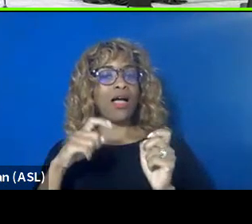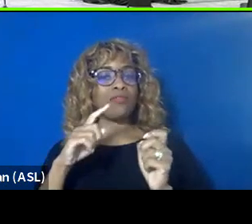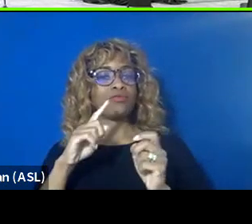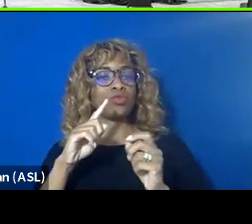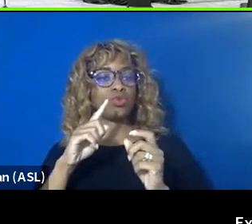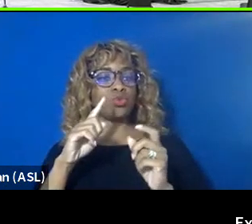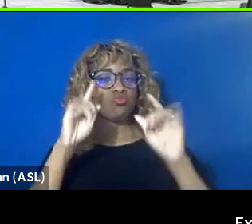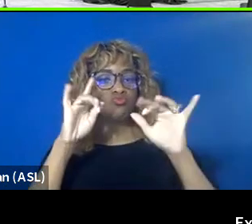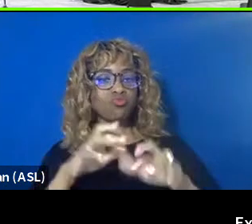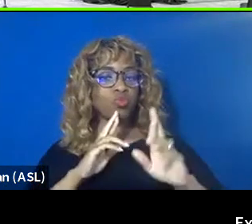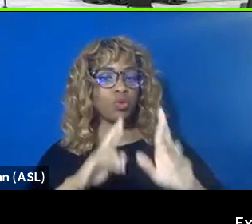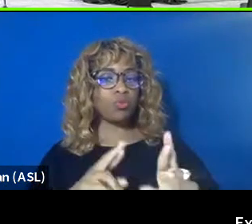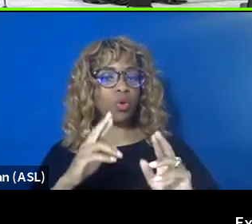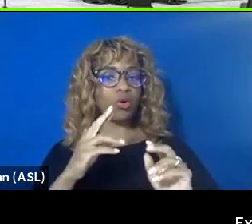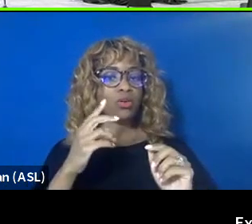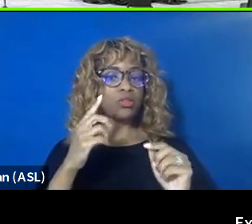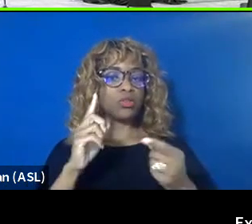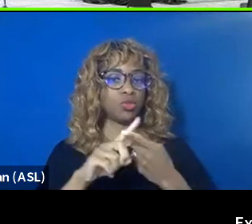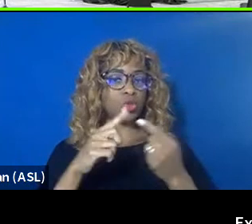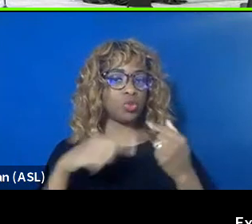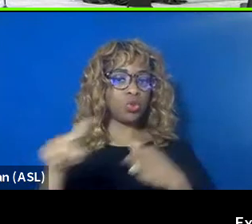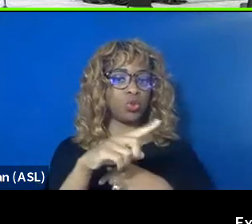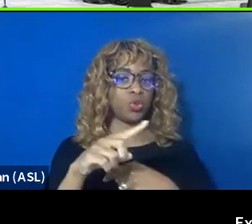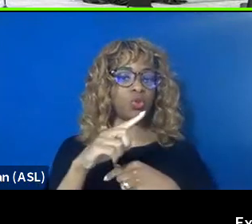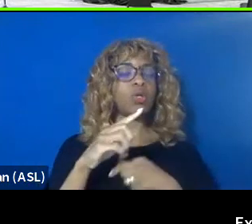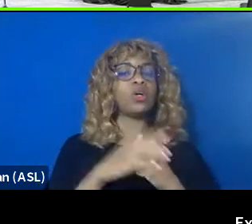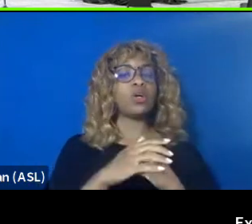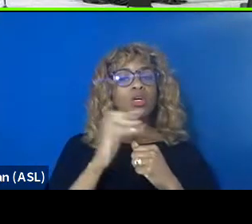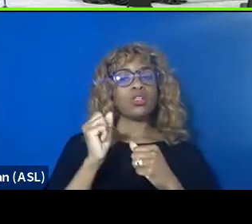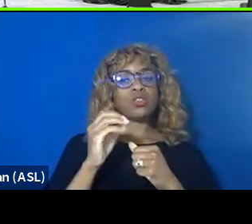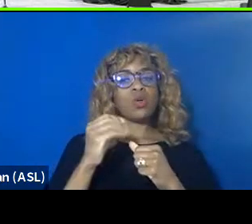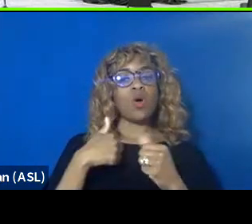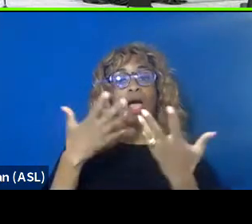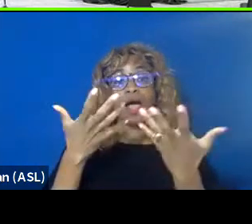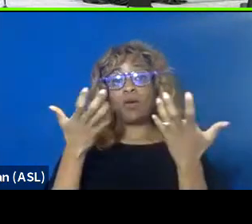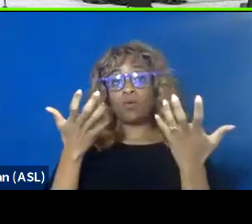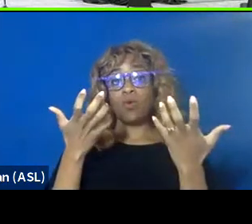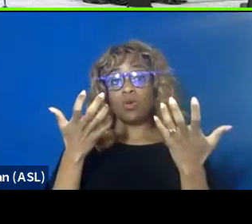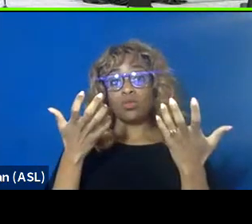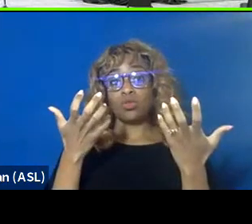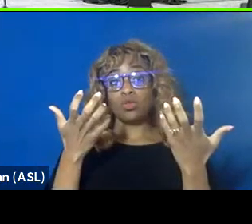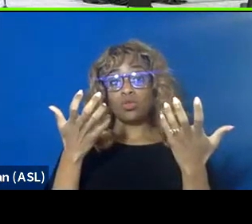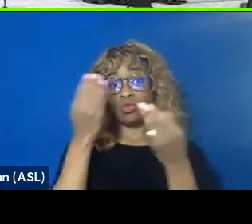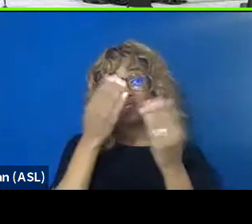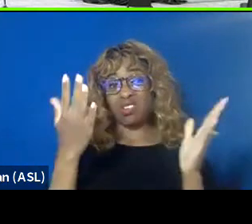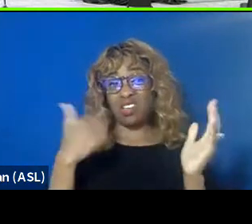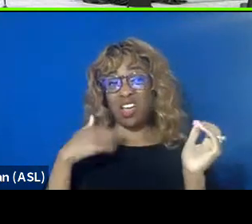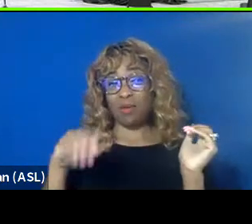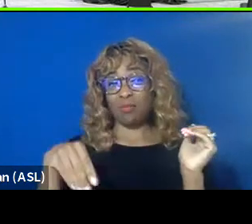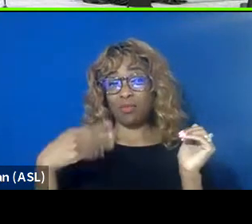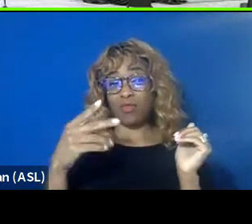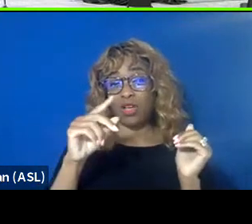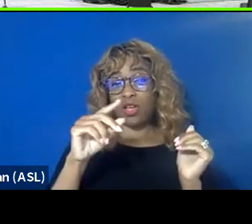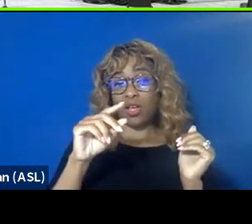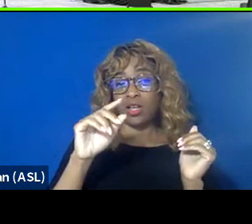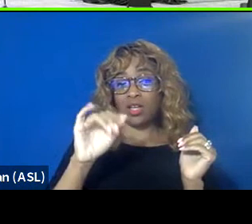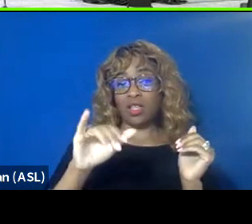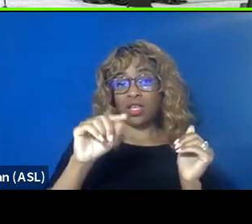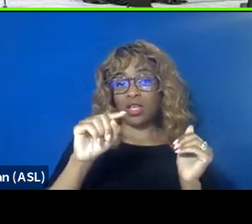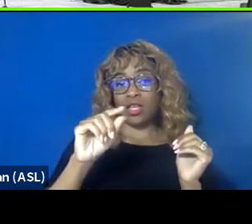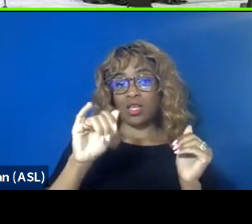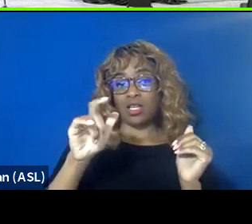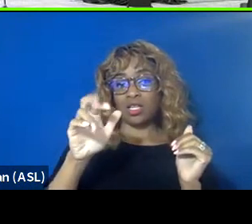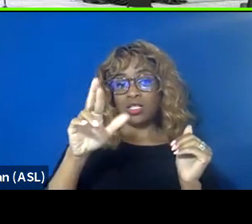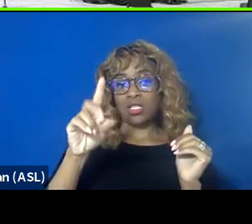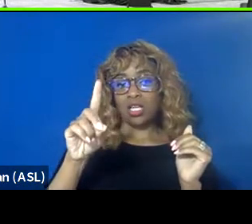the commission on those expenses. So I want to note that I provided the tailored planning contract